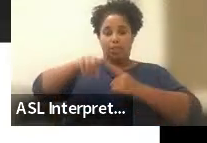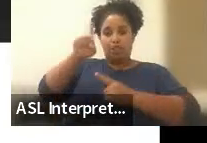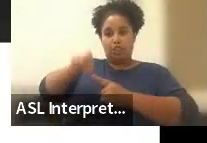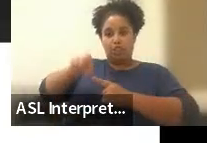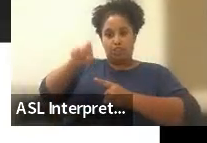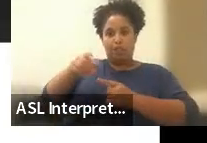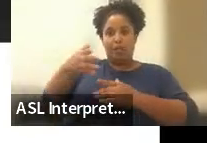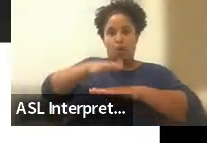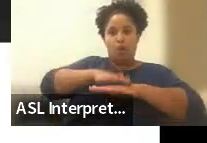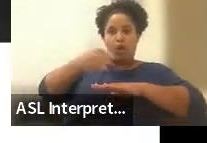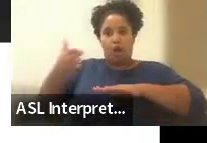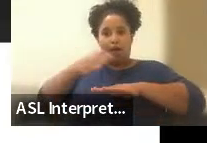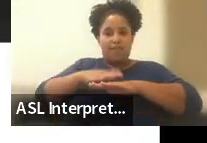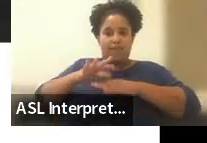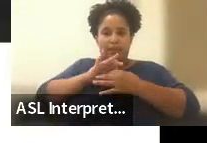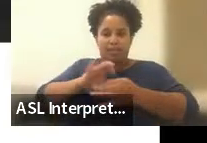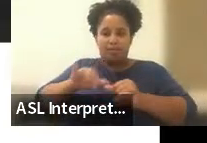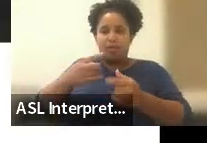on and off.